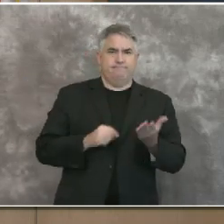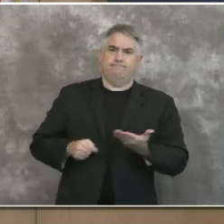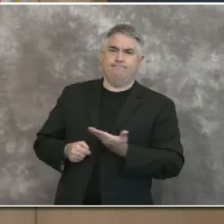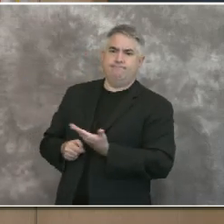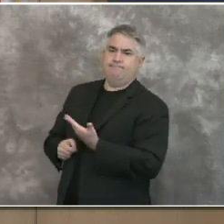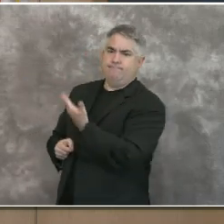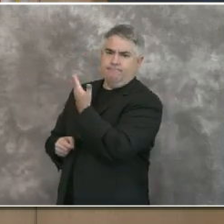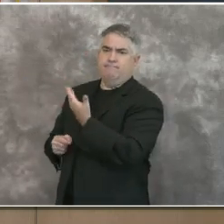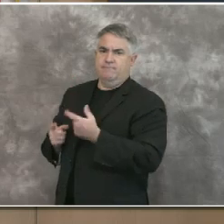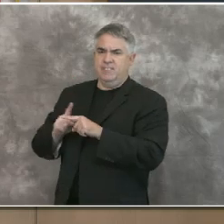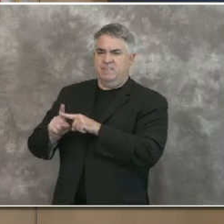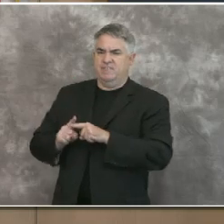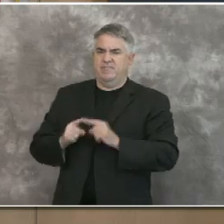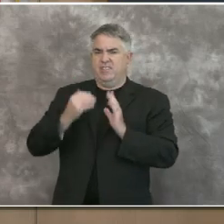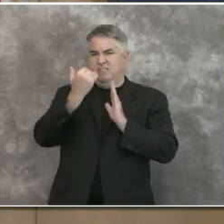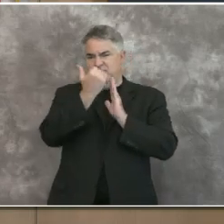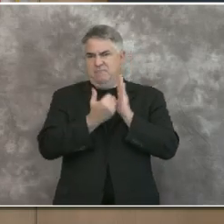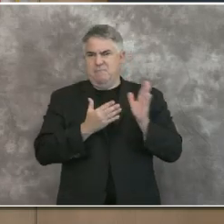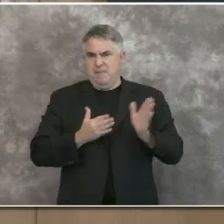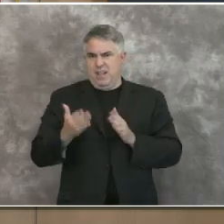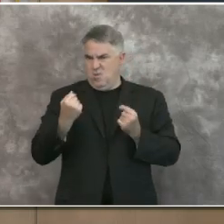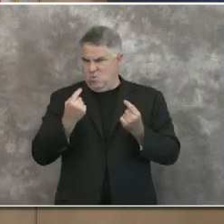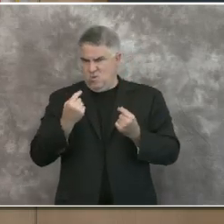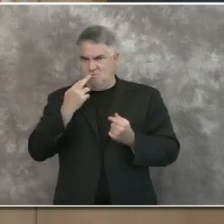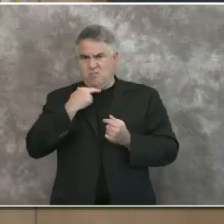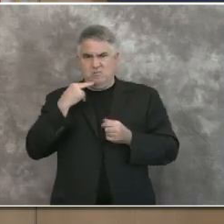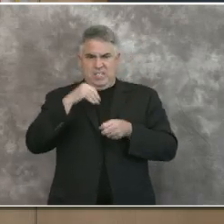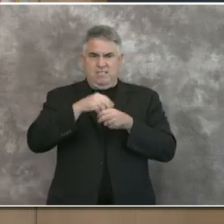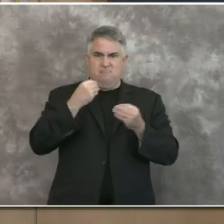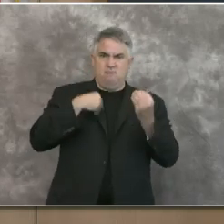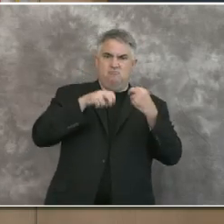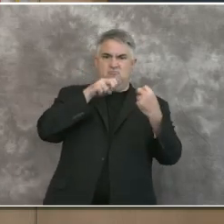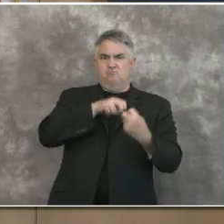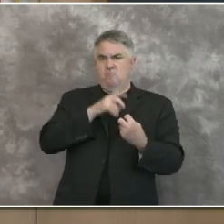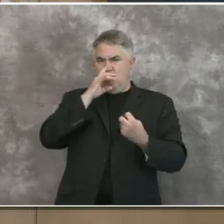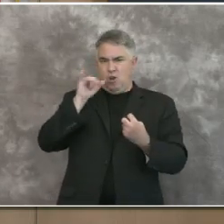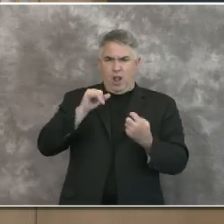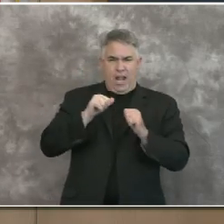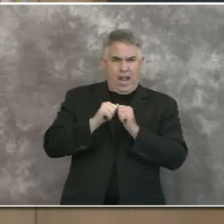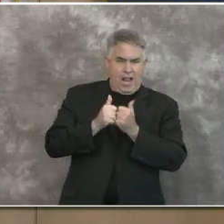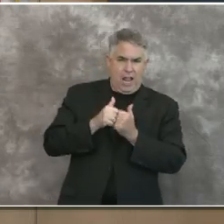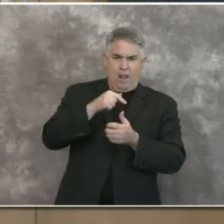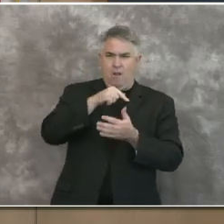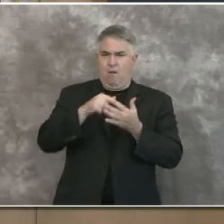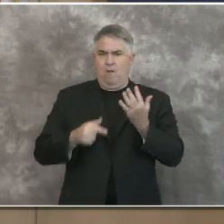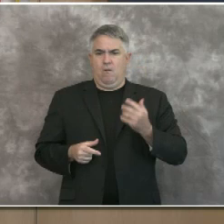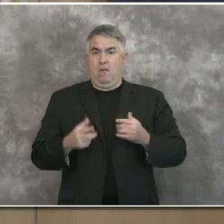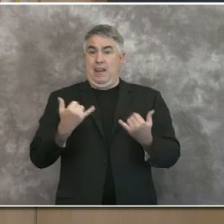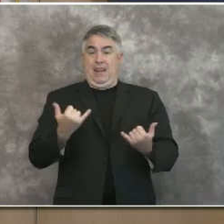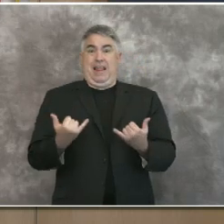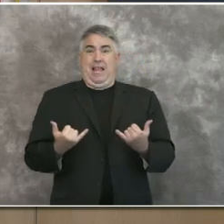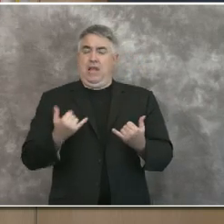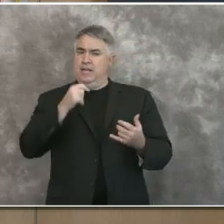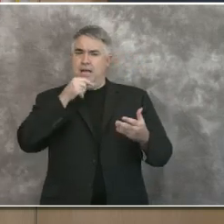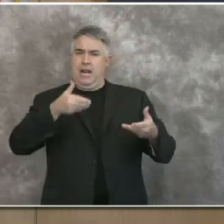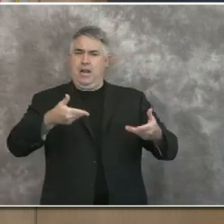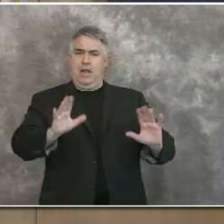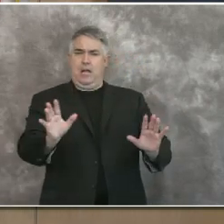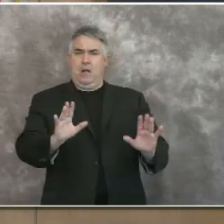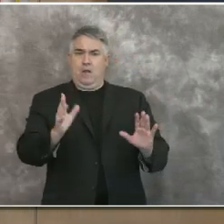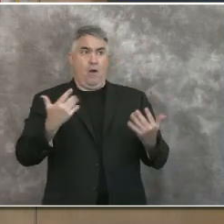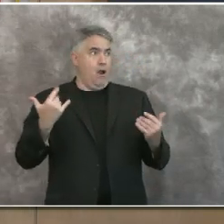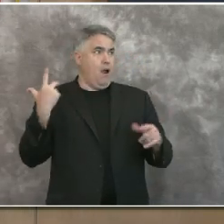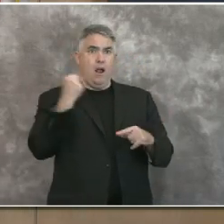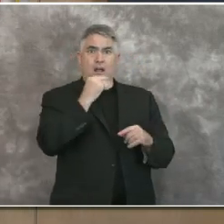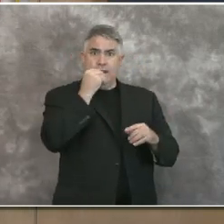still waiting on that, to be clear, in-person dining in restaurants is not presently allowable. The state of California has said counties that